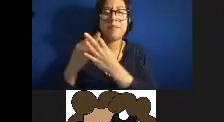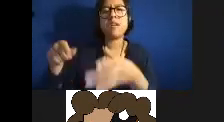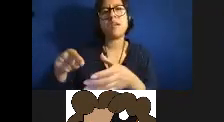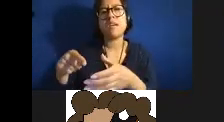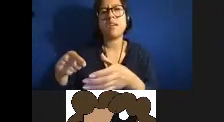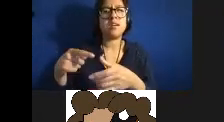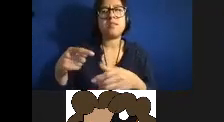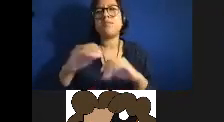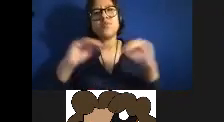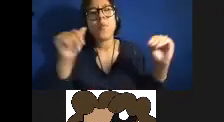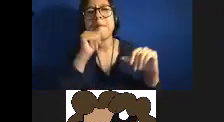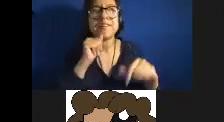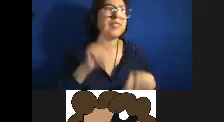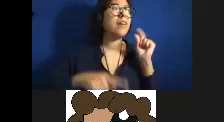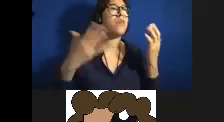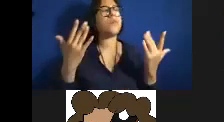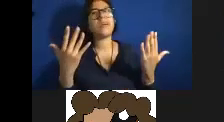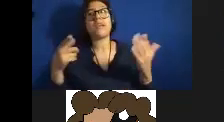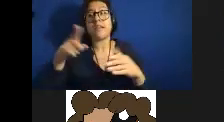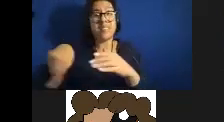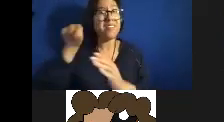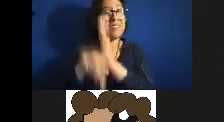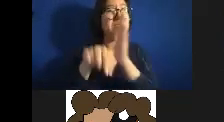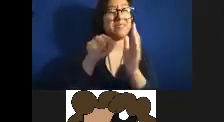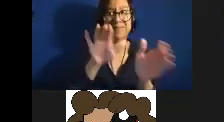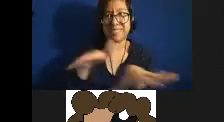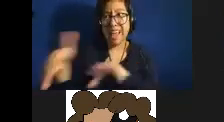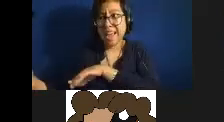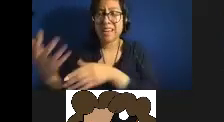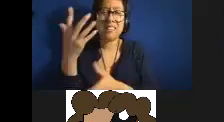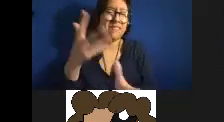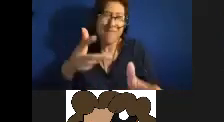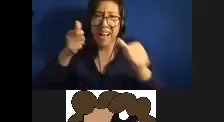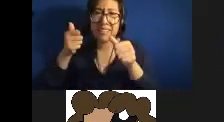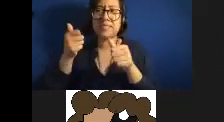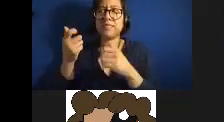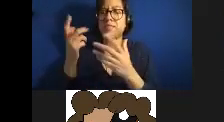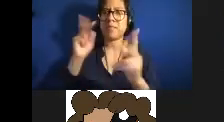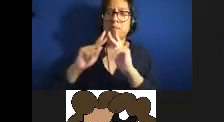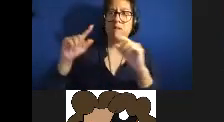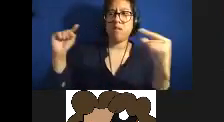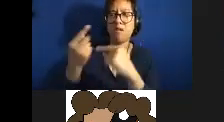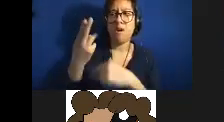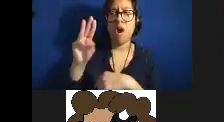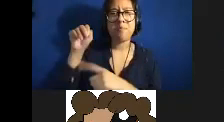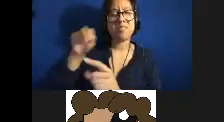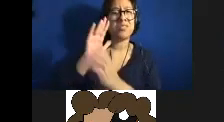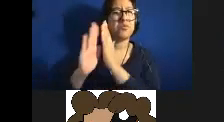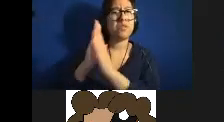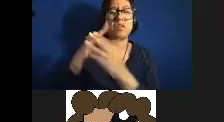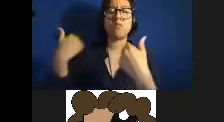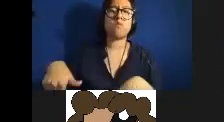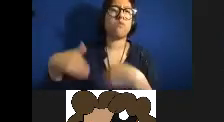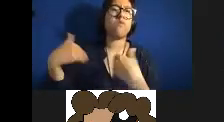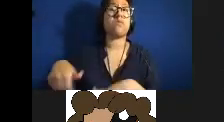to be patient, right? You know, because they're literally dying, right? You know, they're literally being harmed out here in these streets.